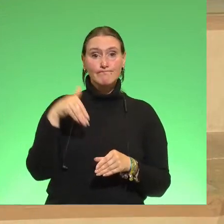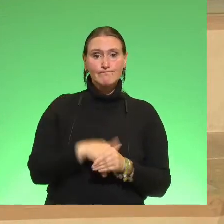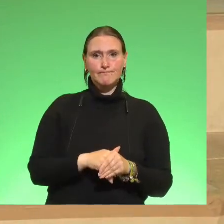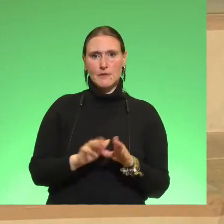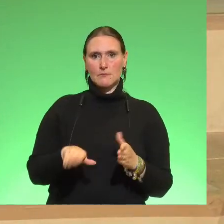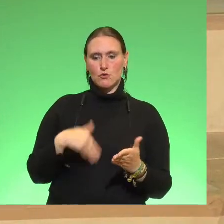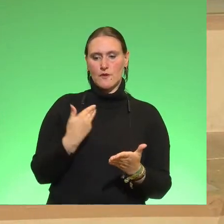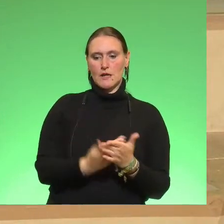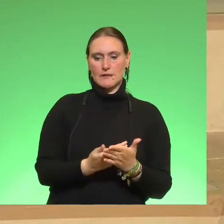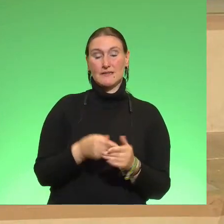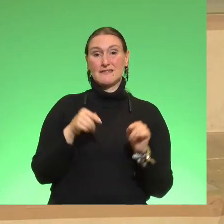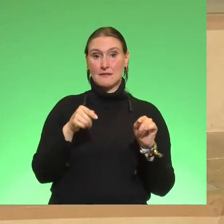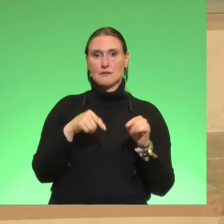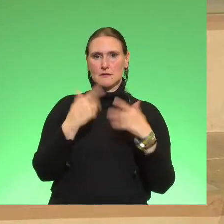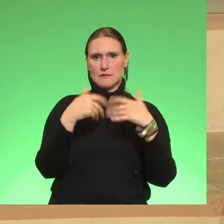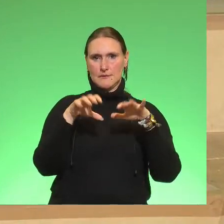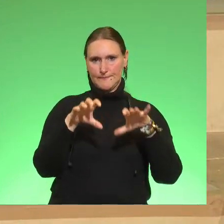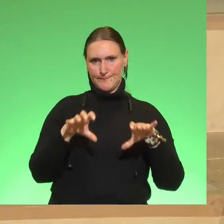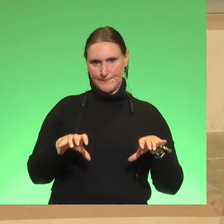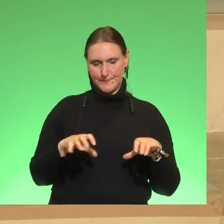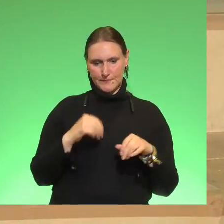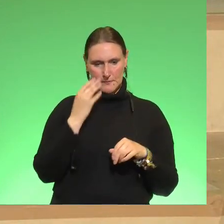pre-given structure.